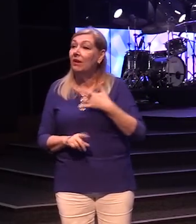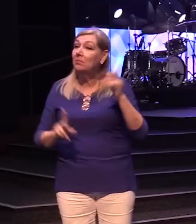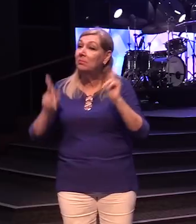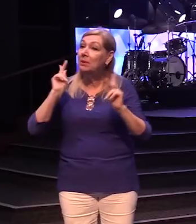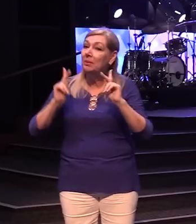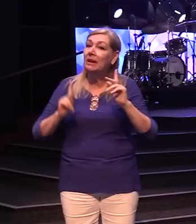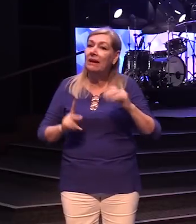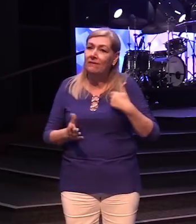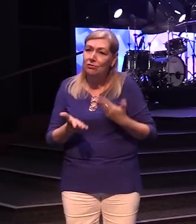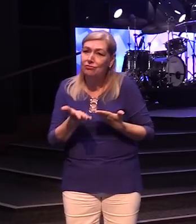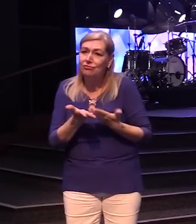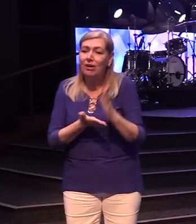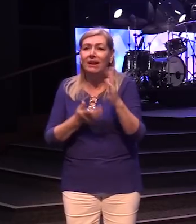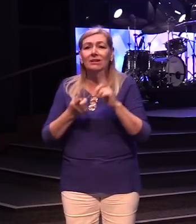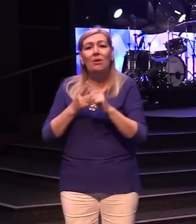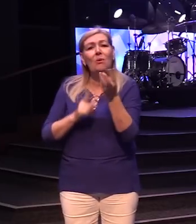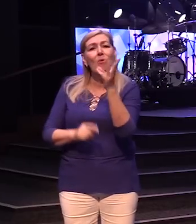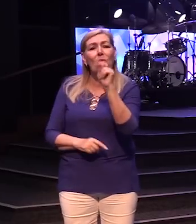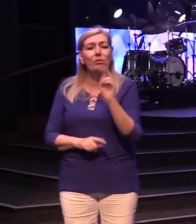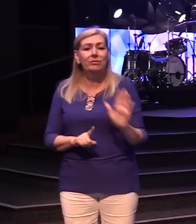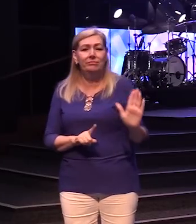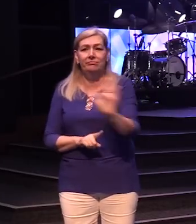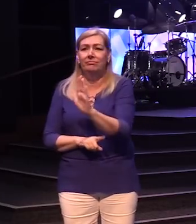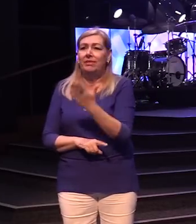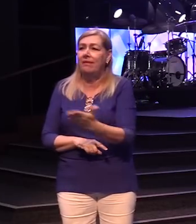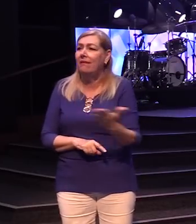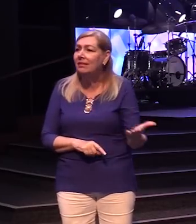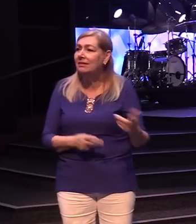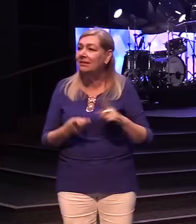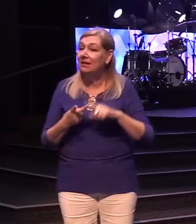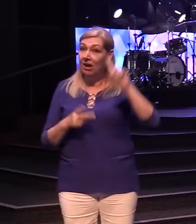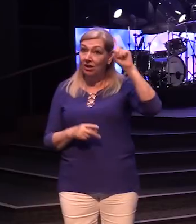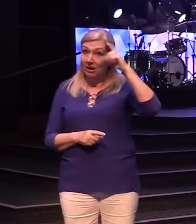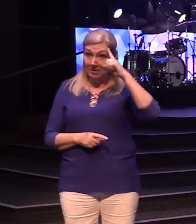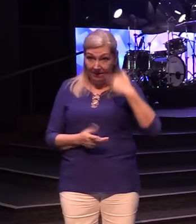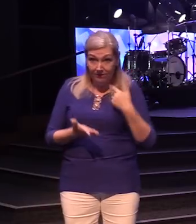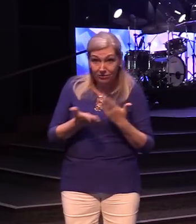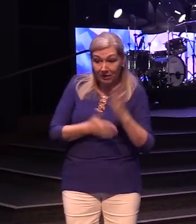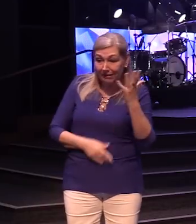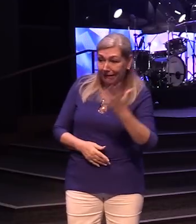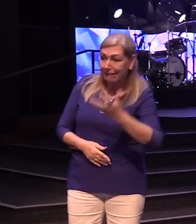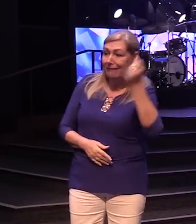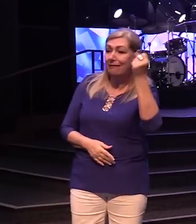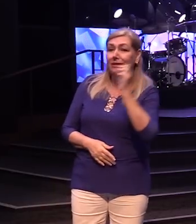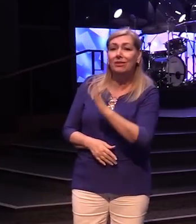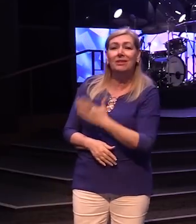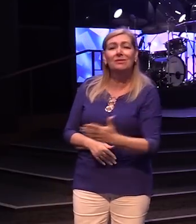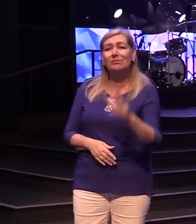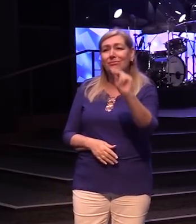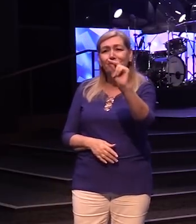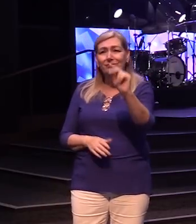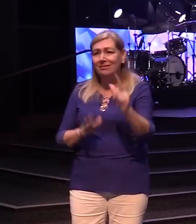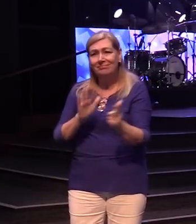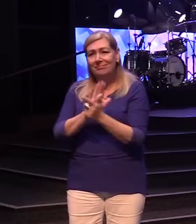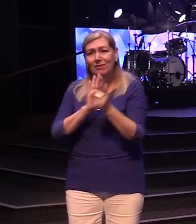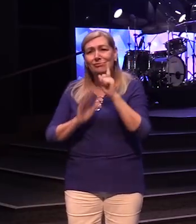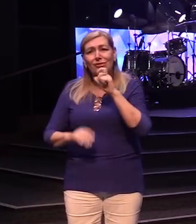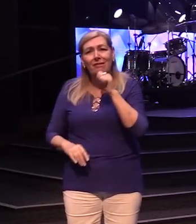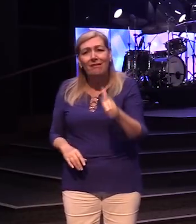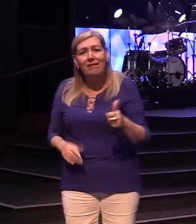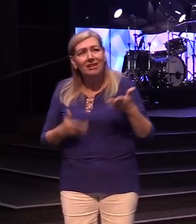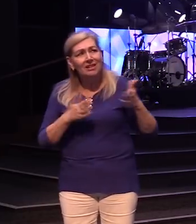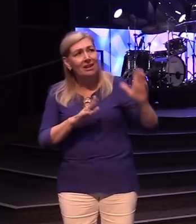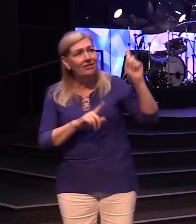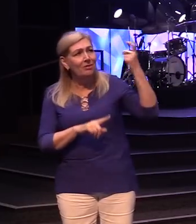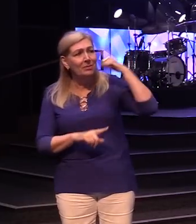might, even the might of the government, doesn't have the right to come and take away what we own, that we